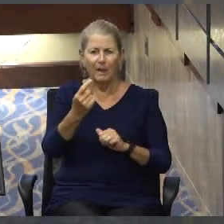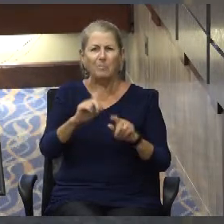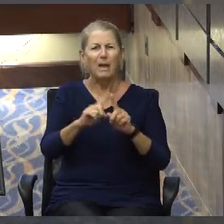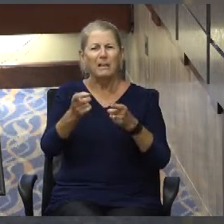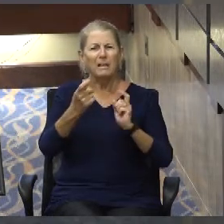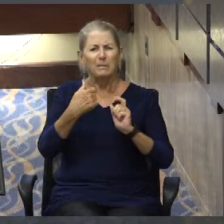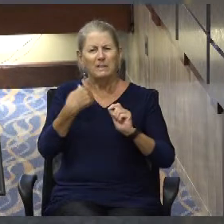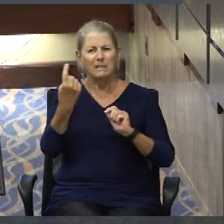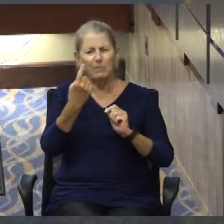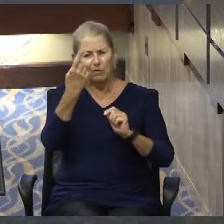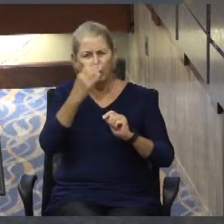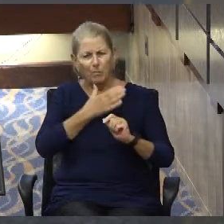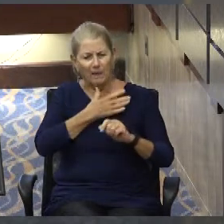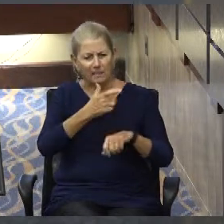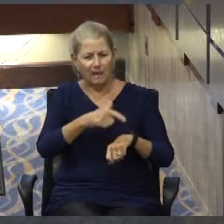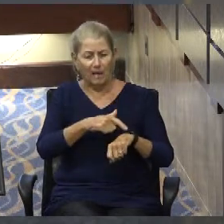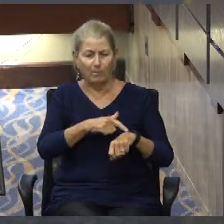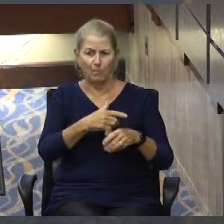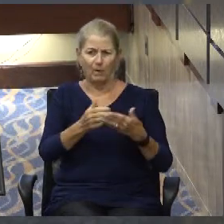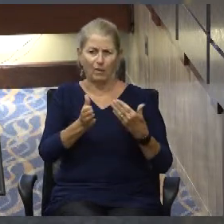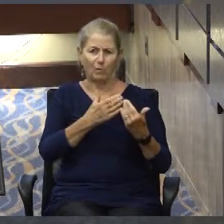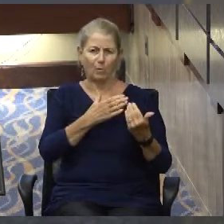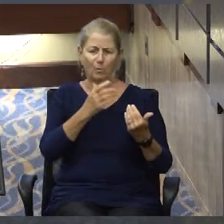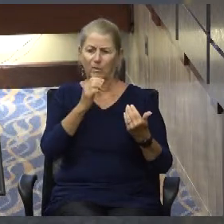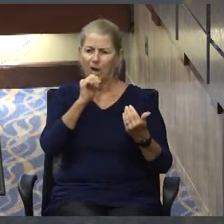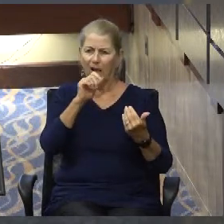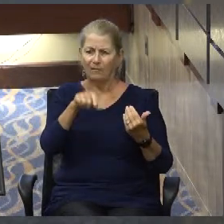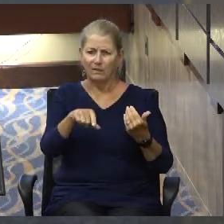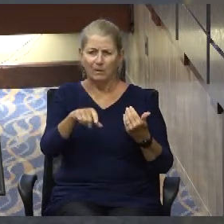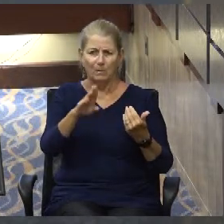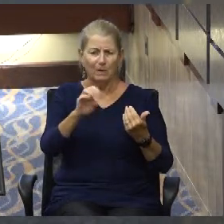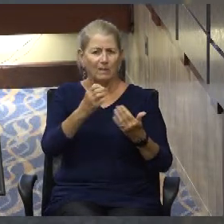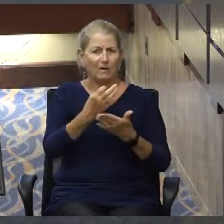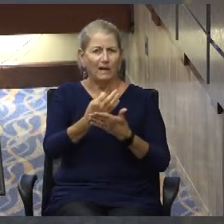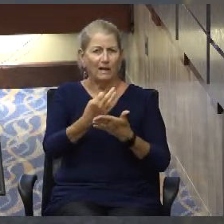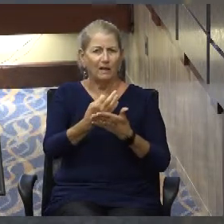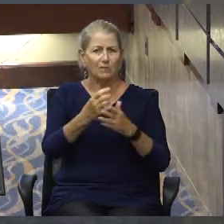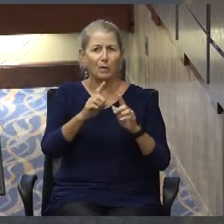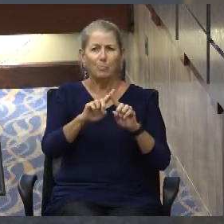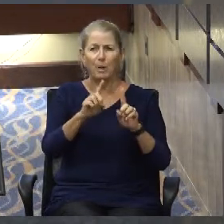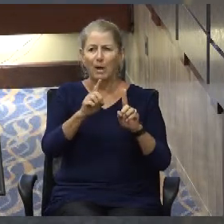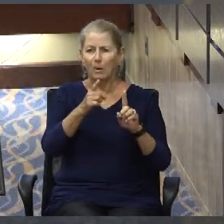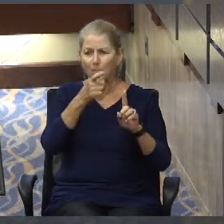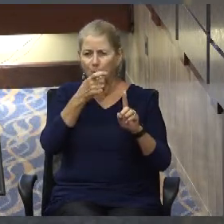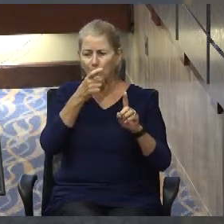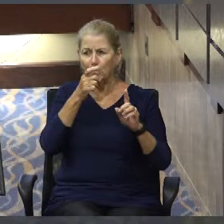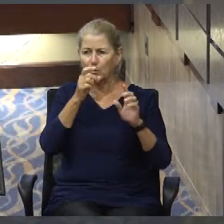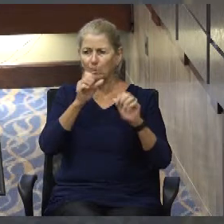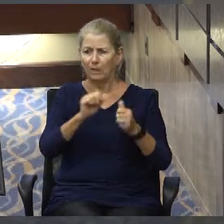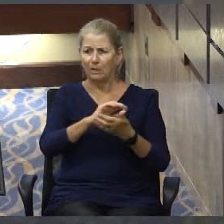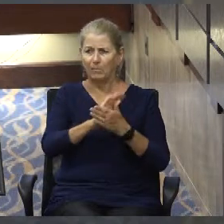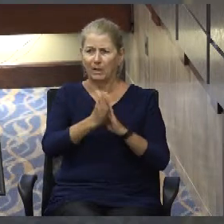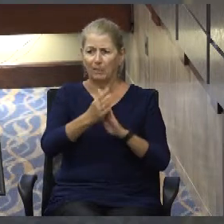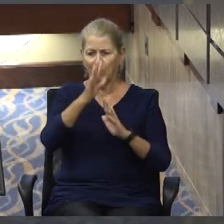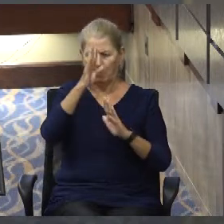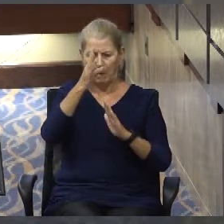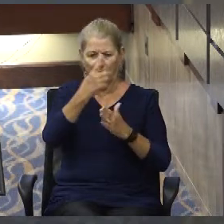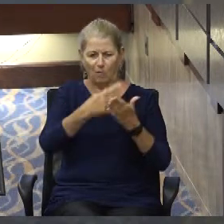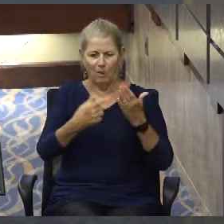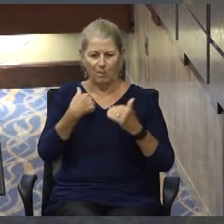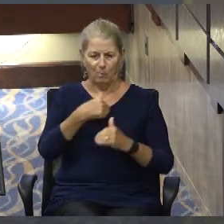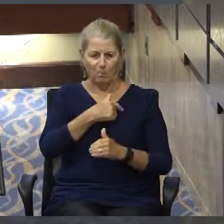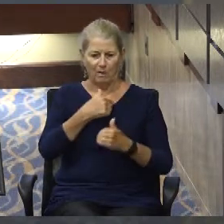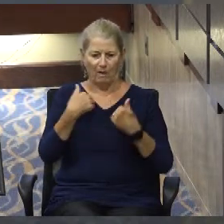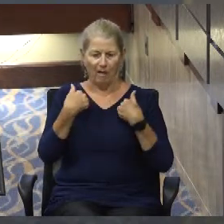time. Whether it doesn't have to necessarily be financial, but if we can get creative in what we have